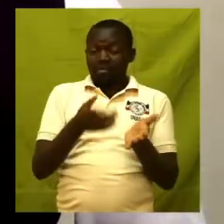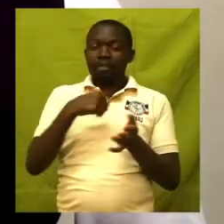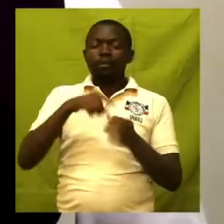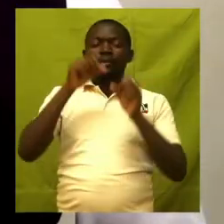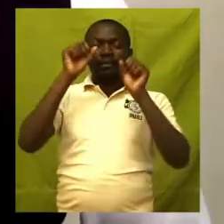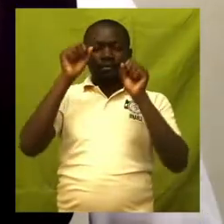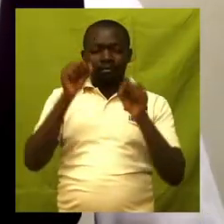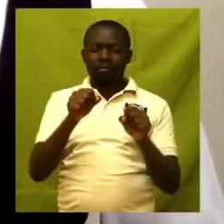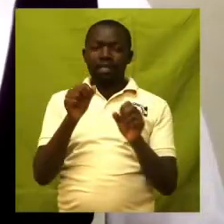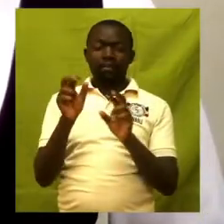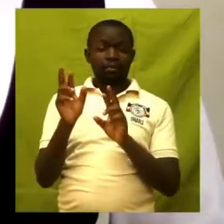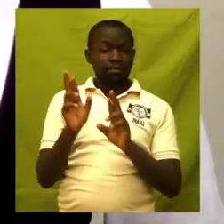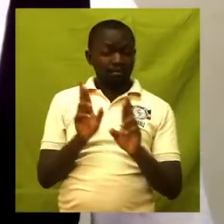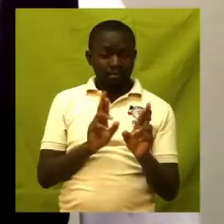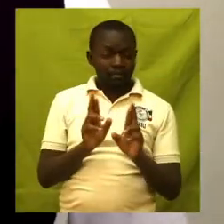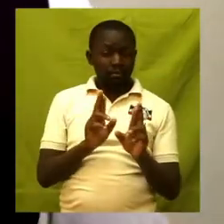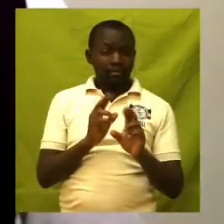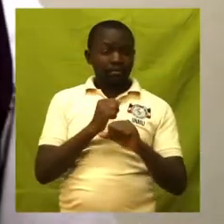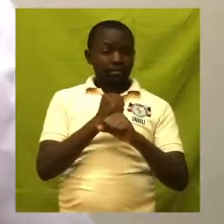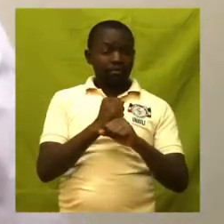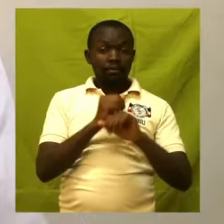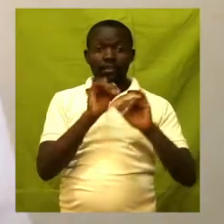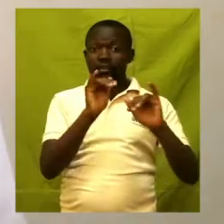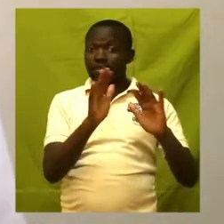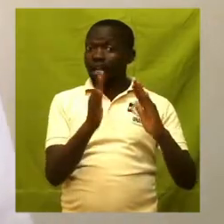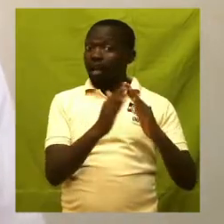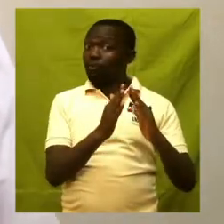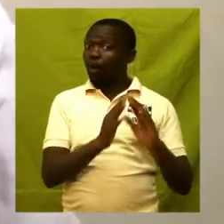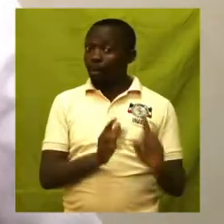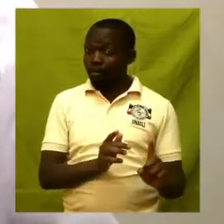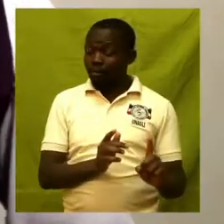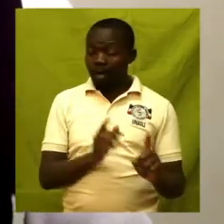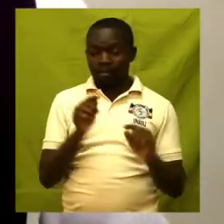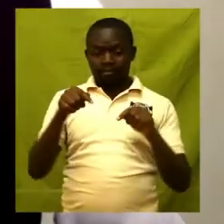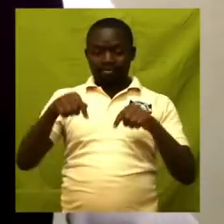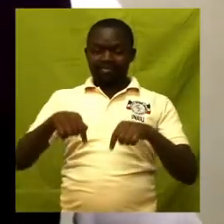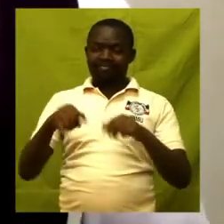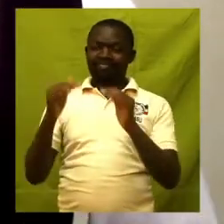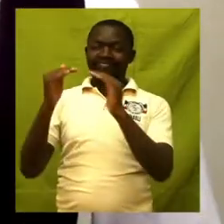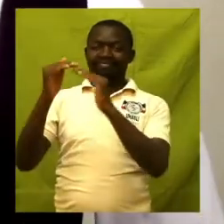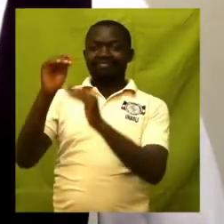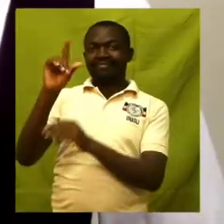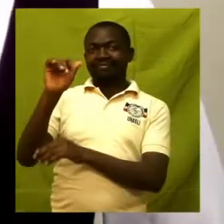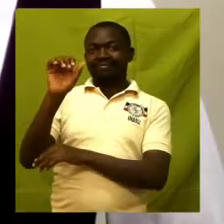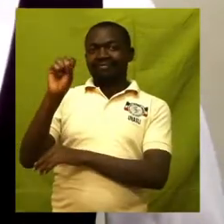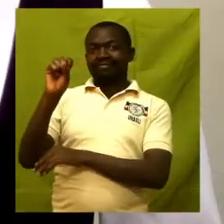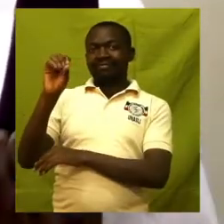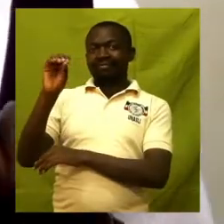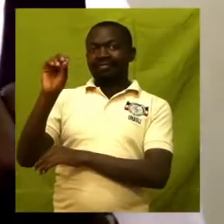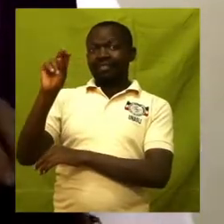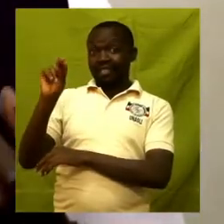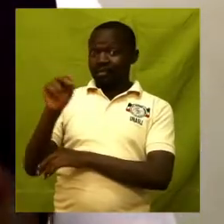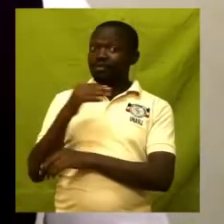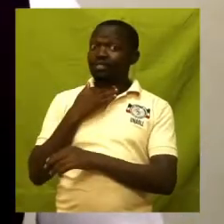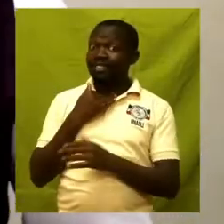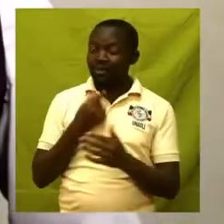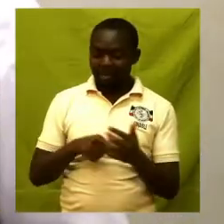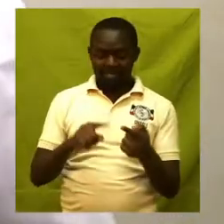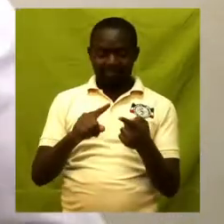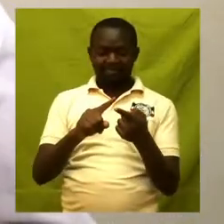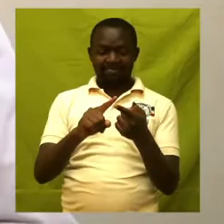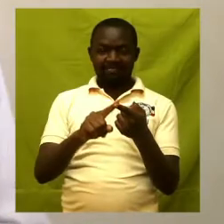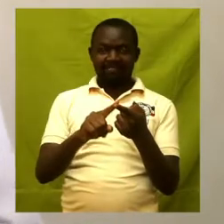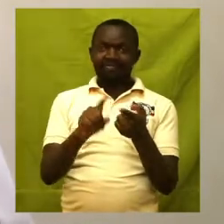the caution and stay at home. For this lesson, you shall need a